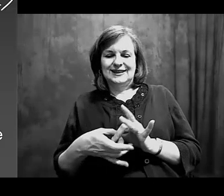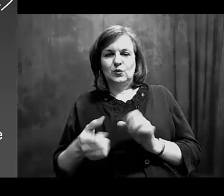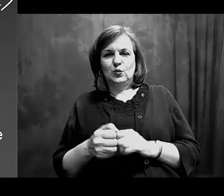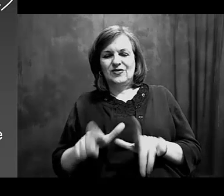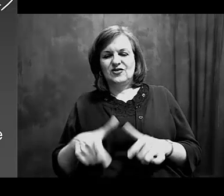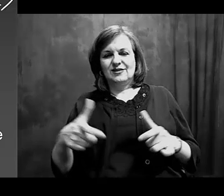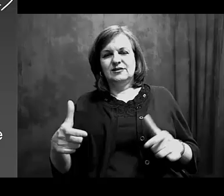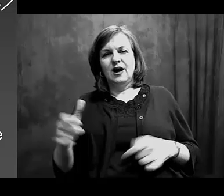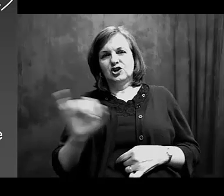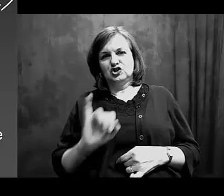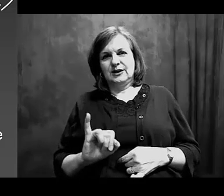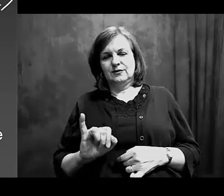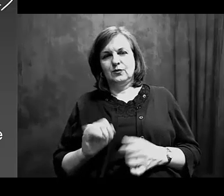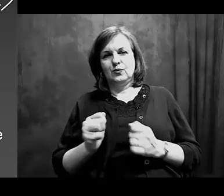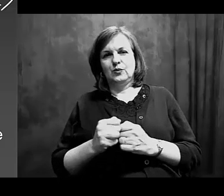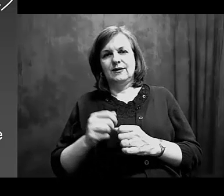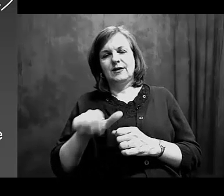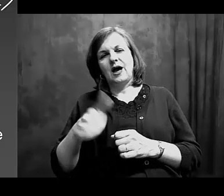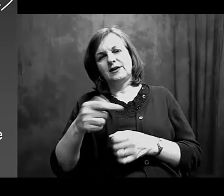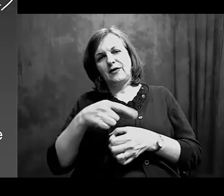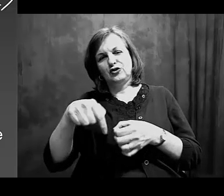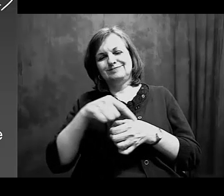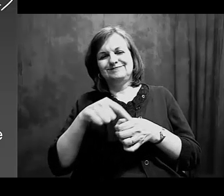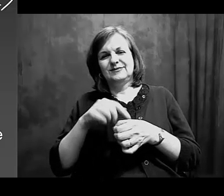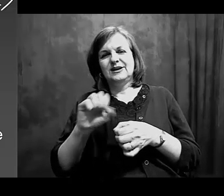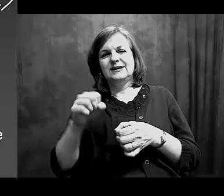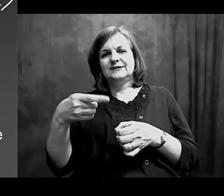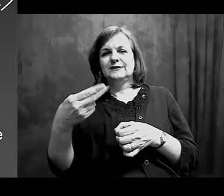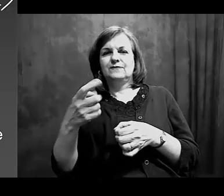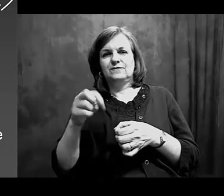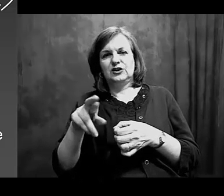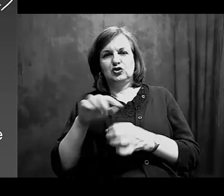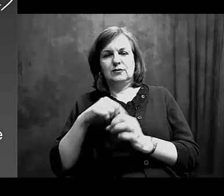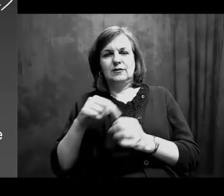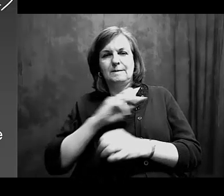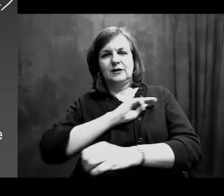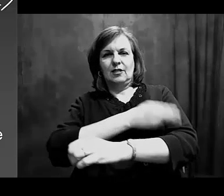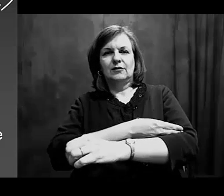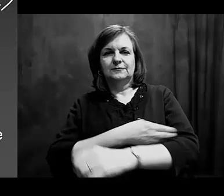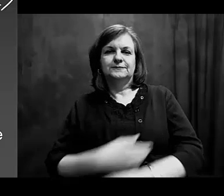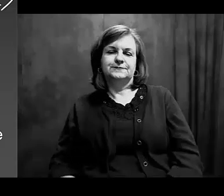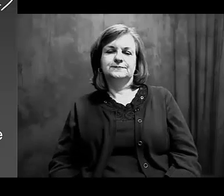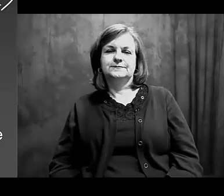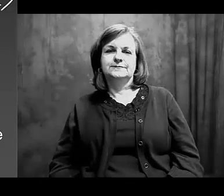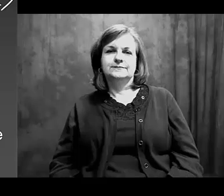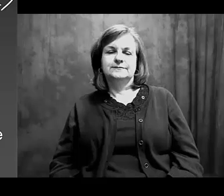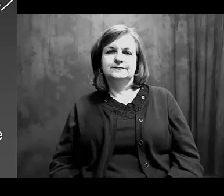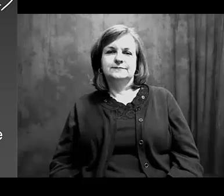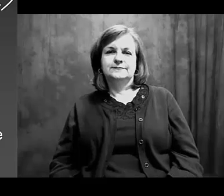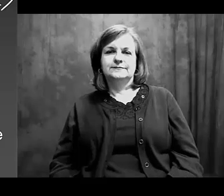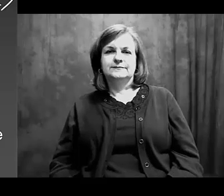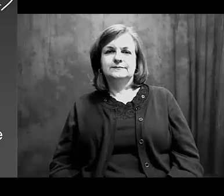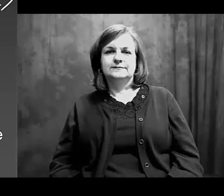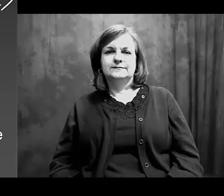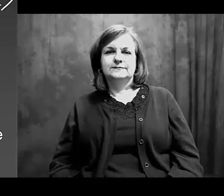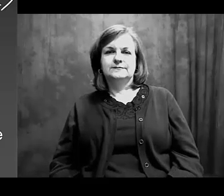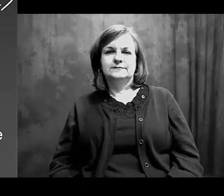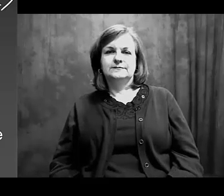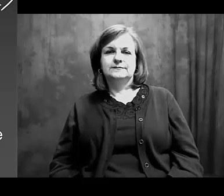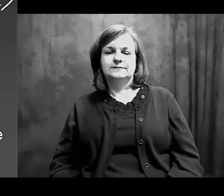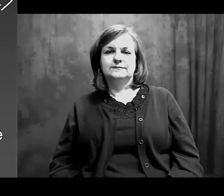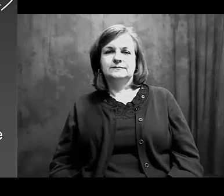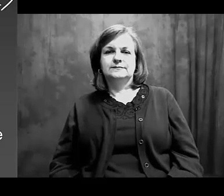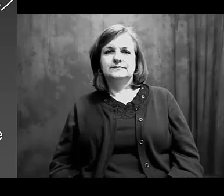most of our digestion and absorption of the sections of the small intestine. The ileum is the last part. It's about 6 feet